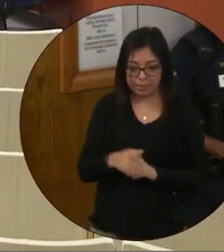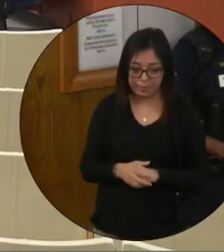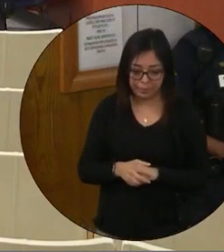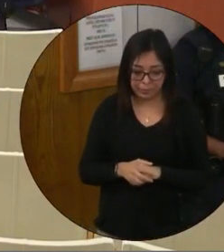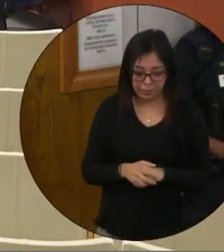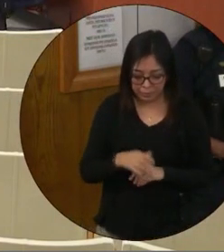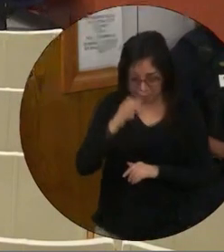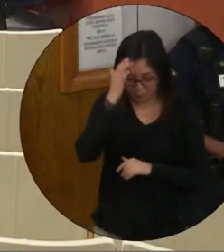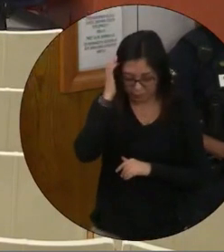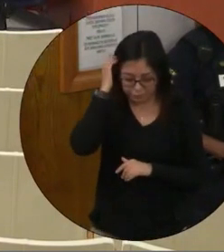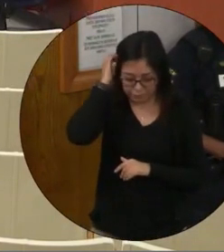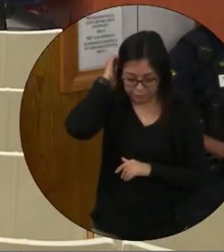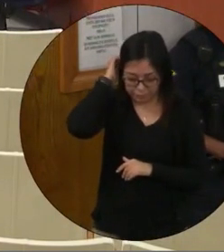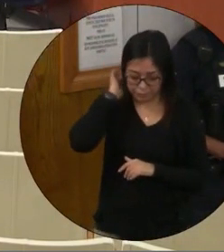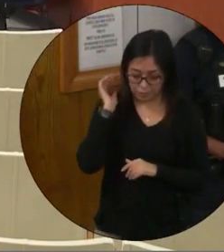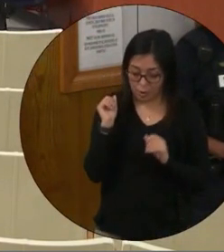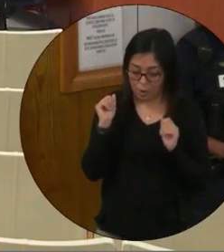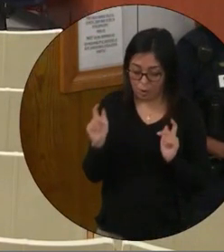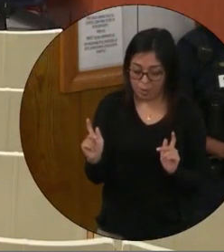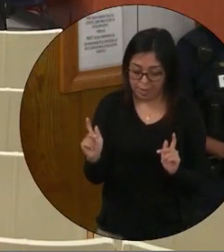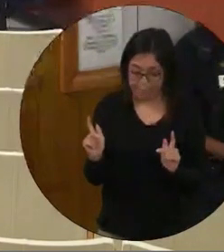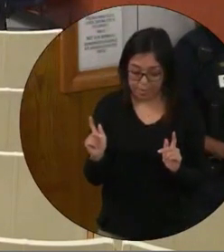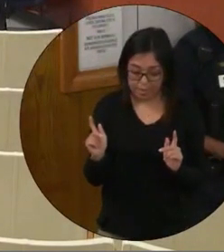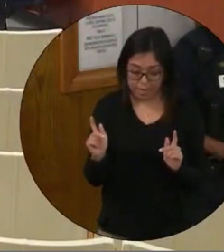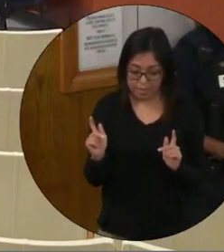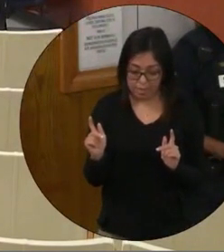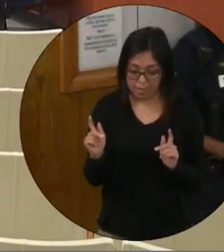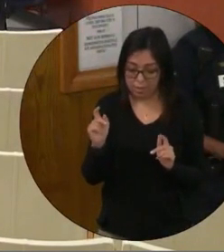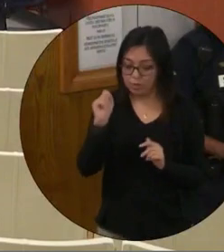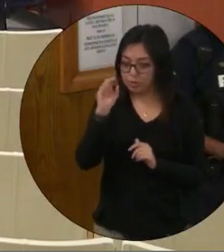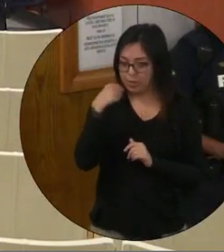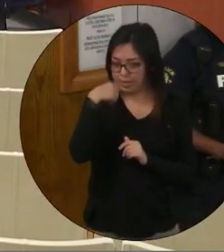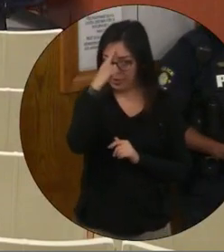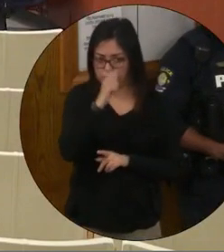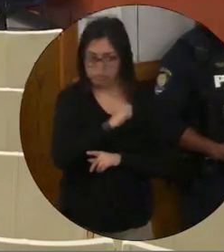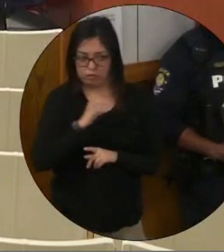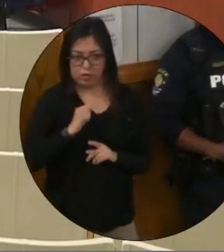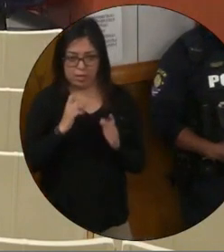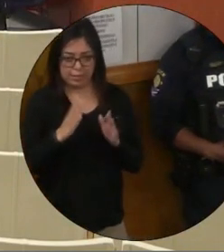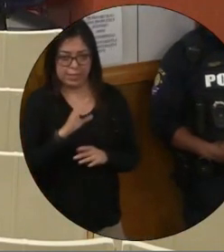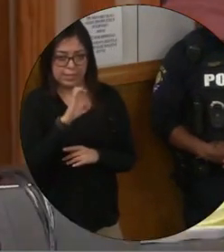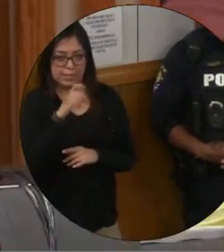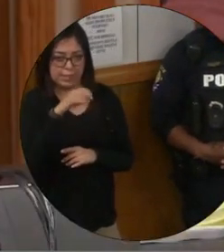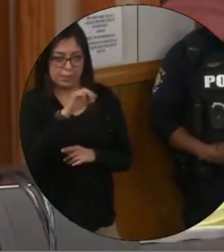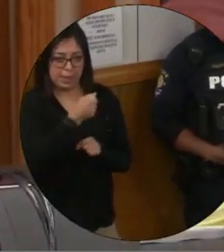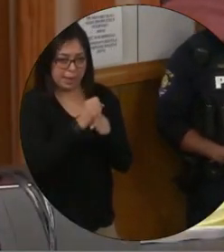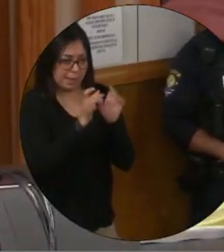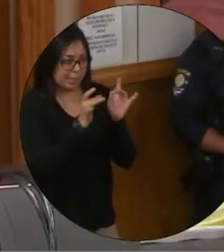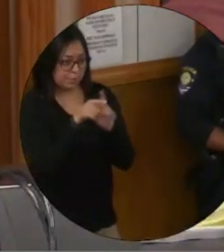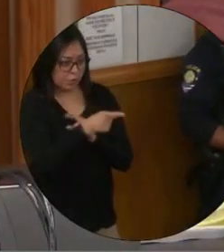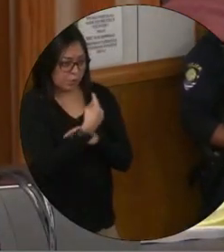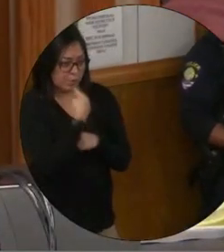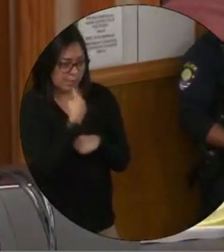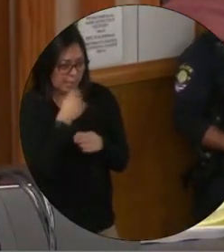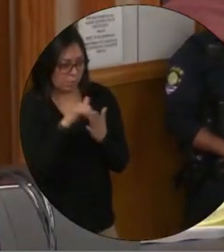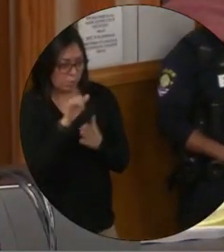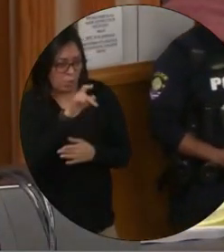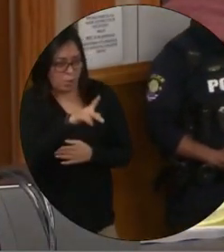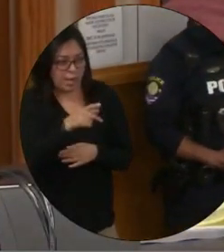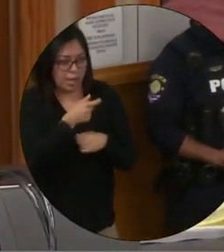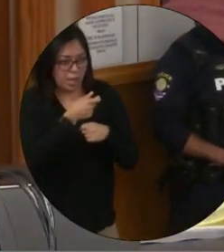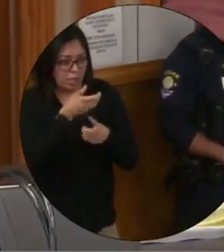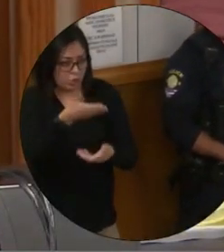right, so it was, I think that Trustee Cepeda just made a statement where she said that you said it was okay to go ahead